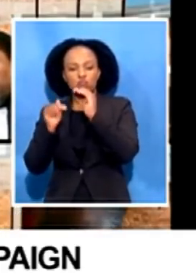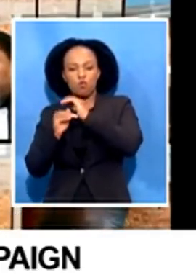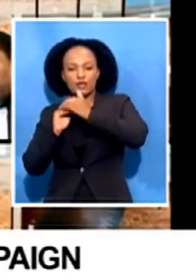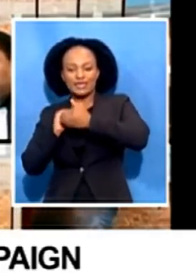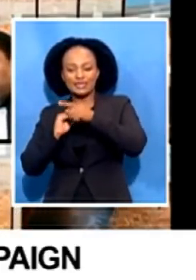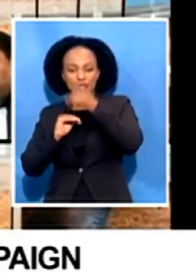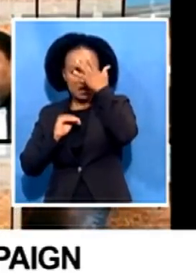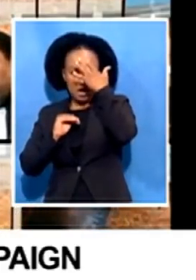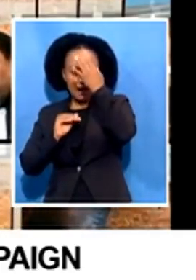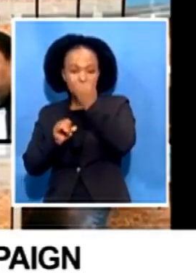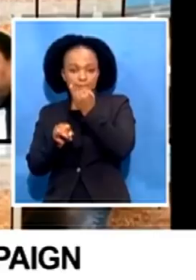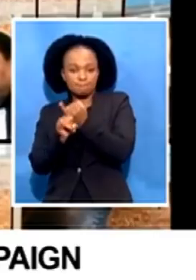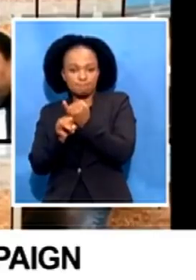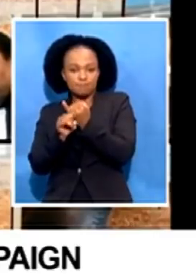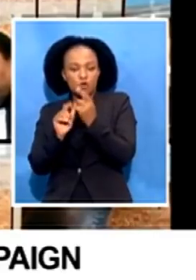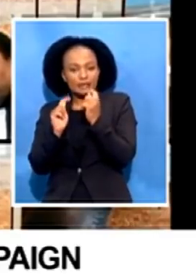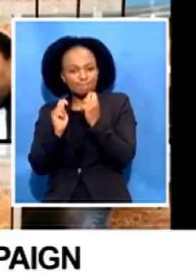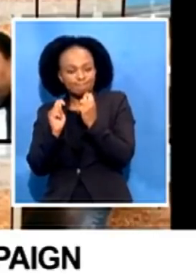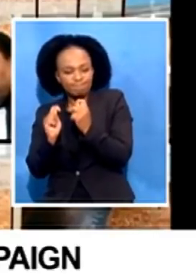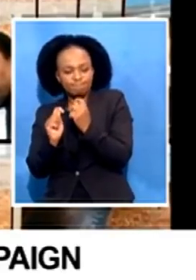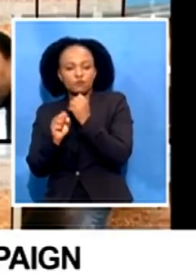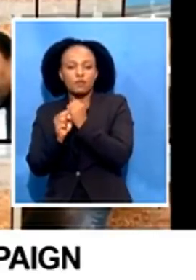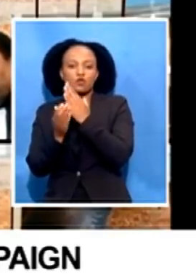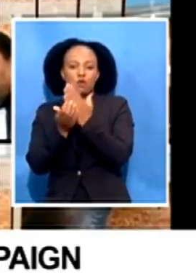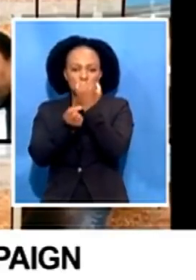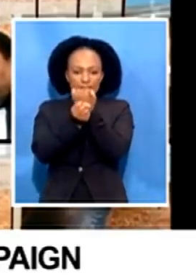democracy. And it provides